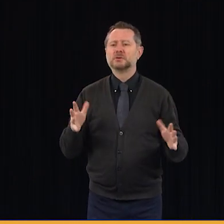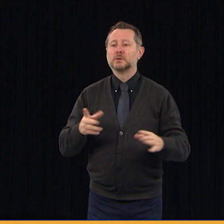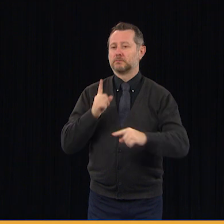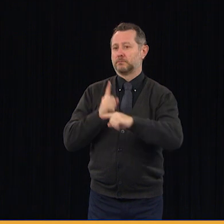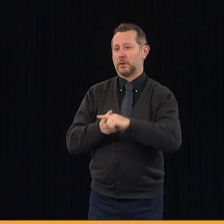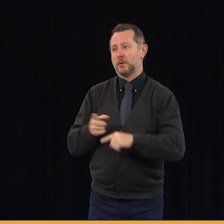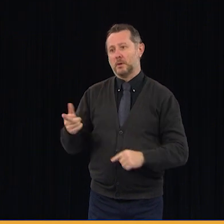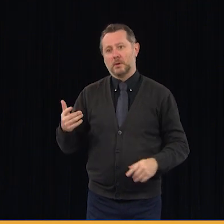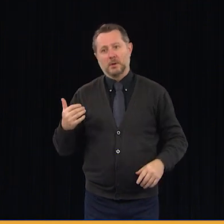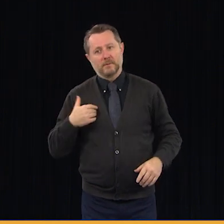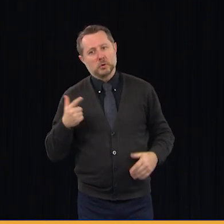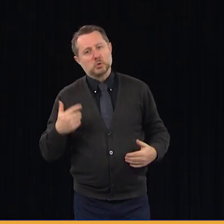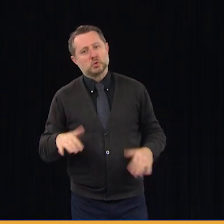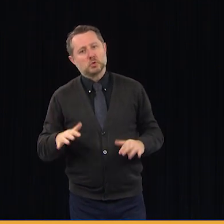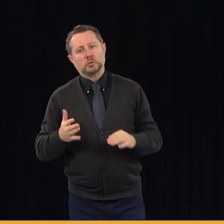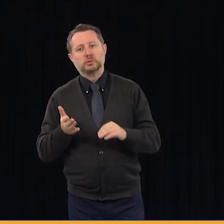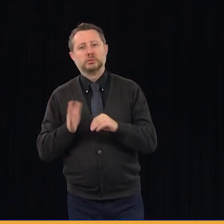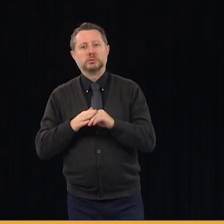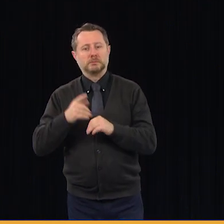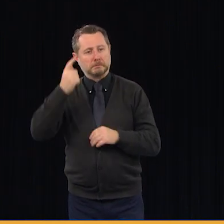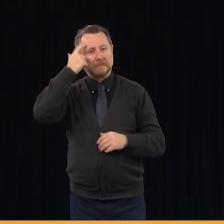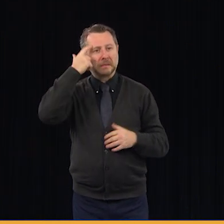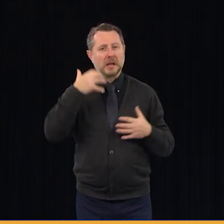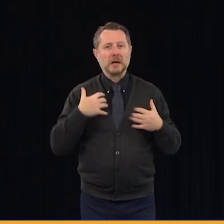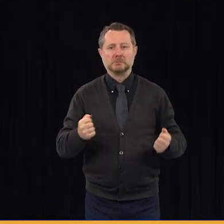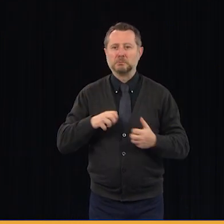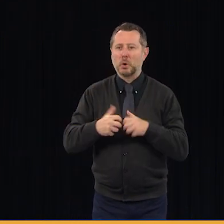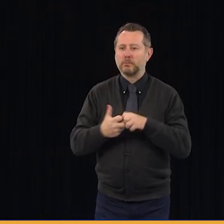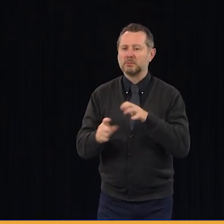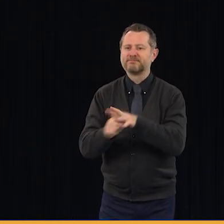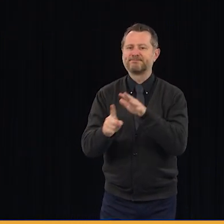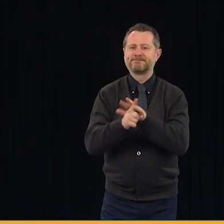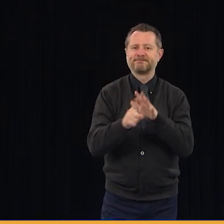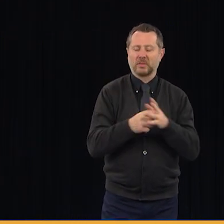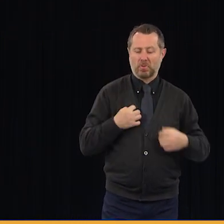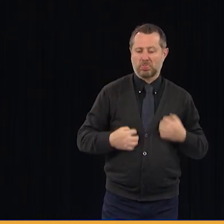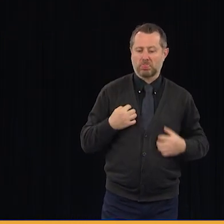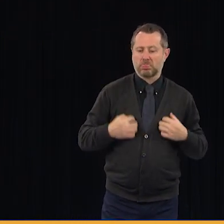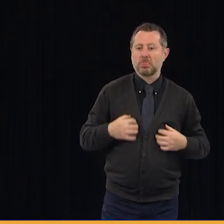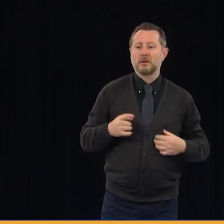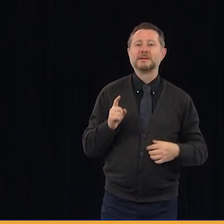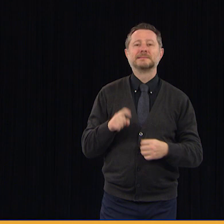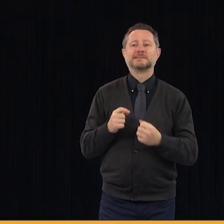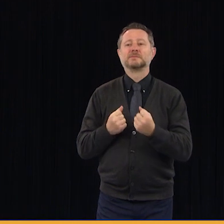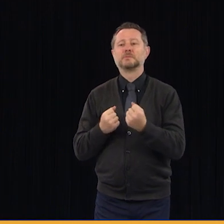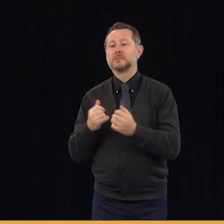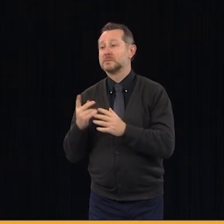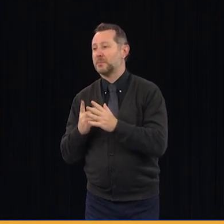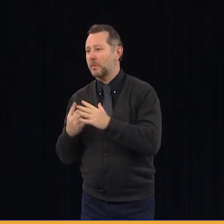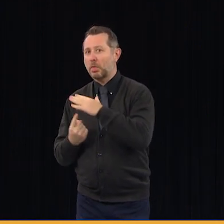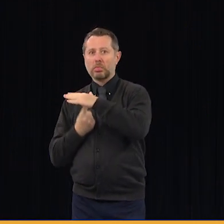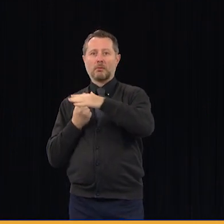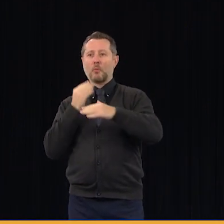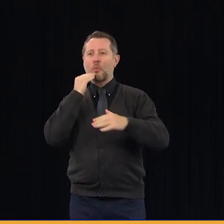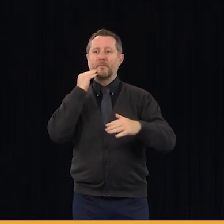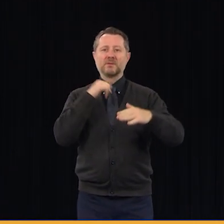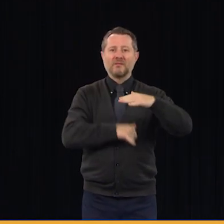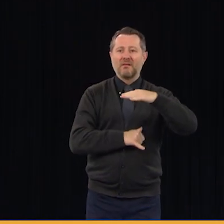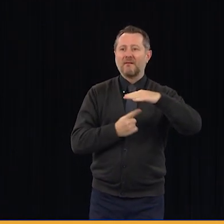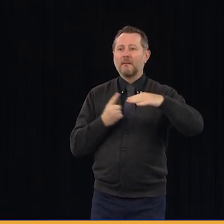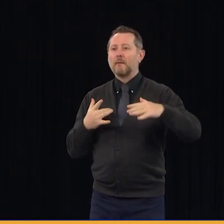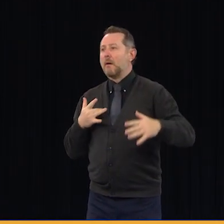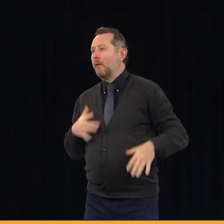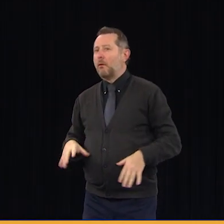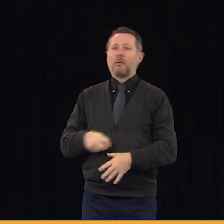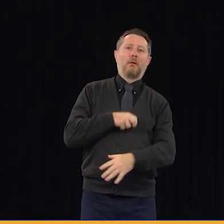health issue that comes with what we've done, the isolation, the disorientation.